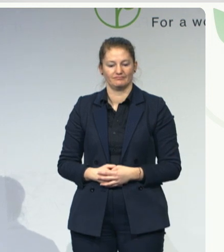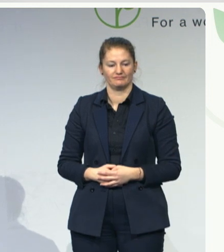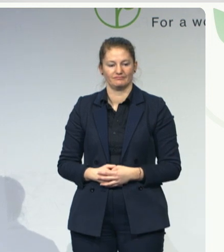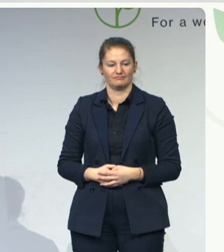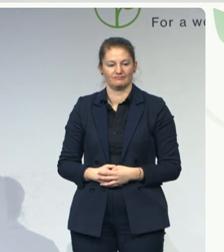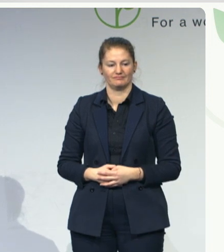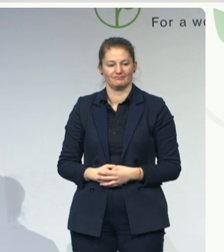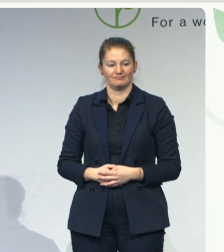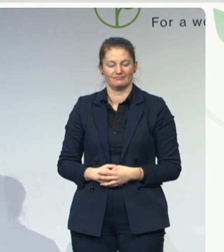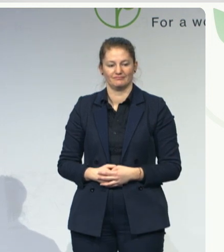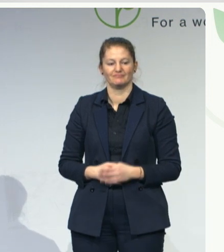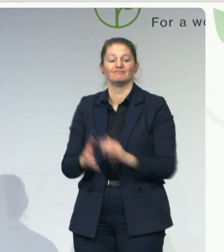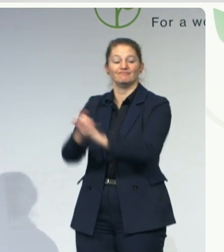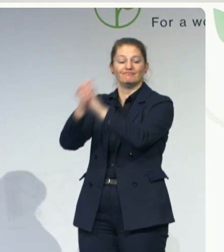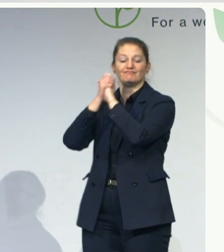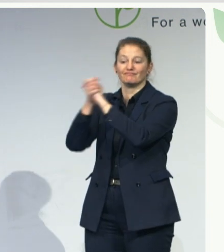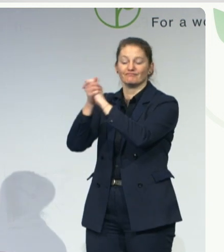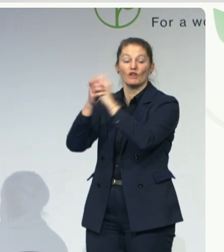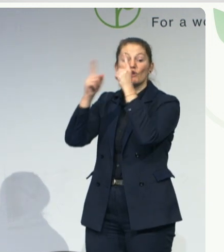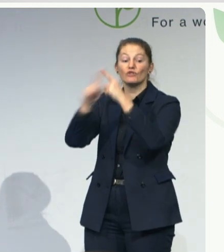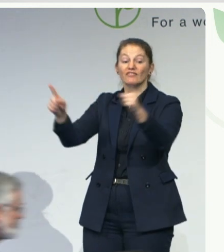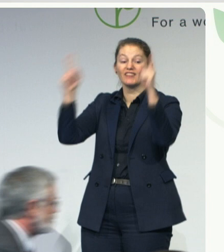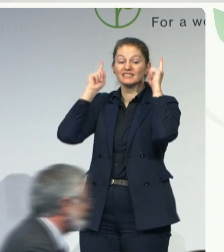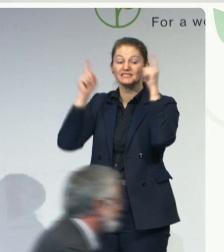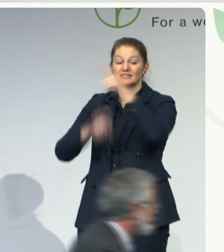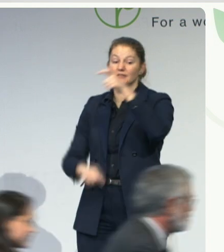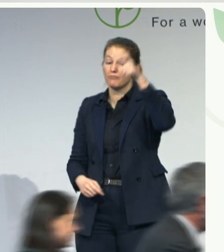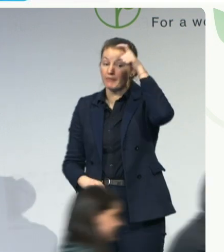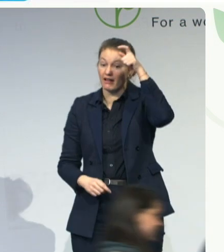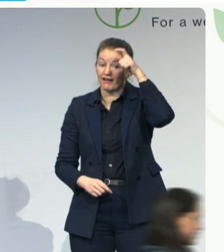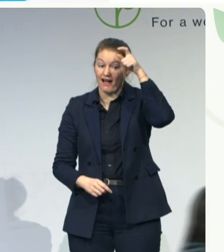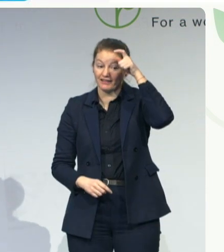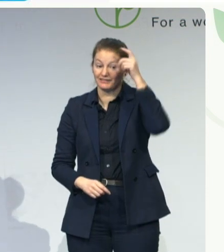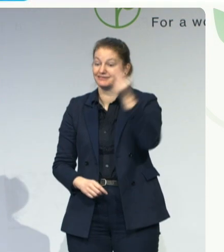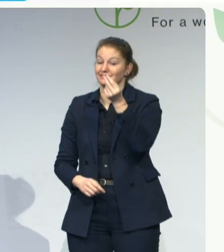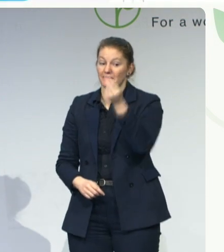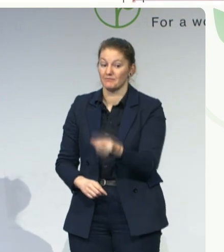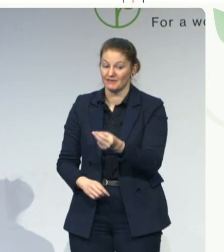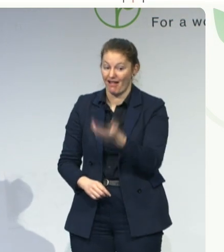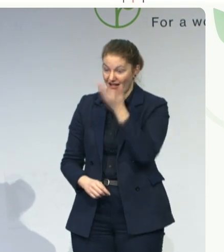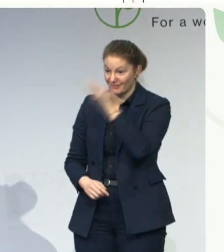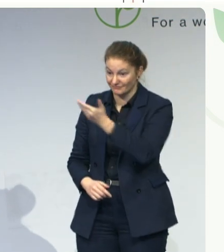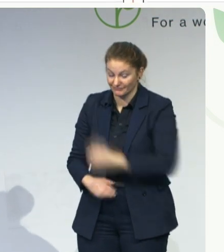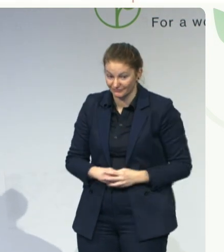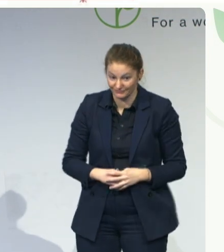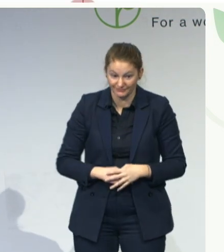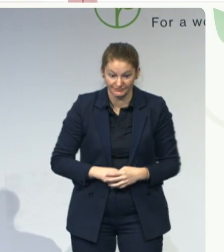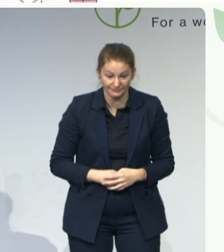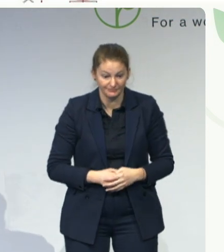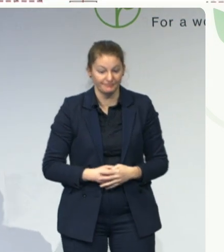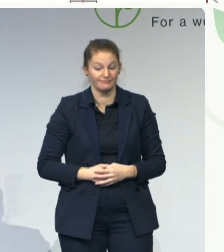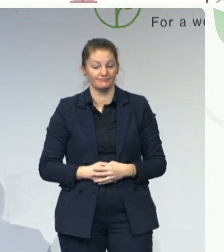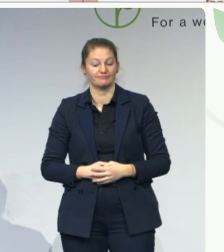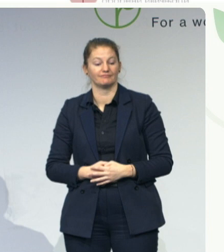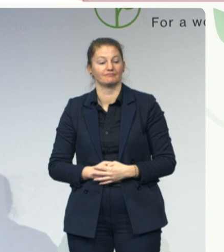Congratulations to the University of Belgrade, Serbia, with their Faculty of Architecture. The faculty offers courses to improve the knowledge